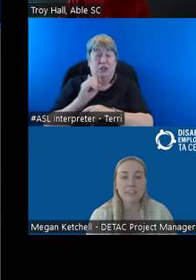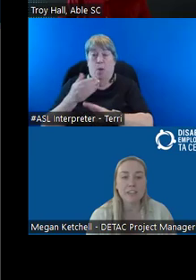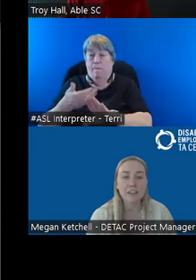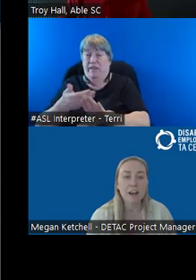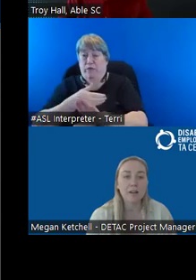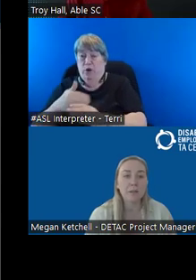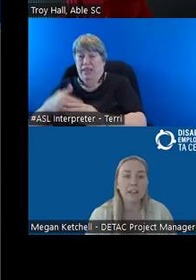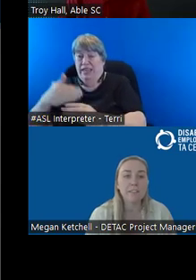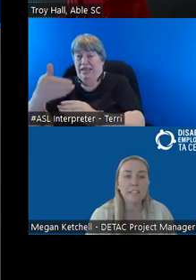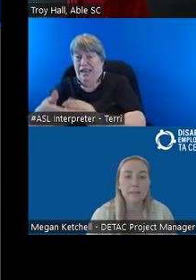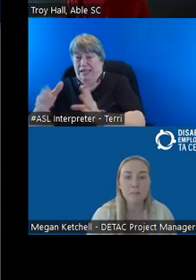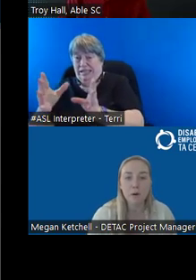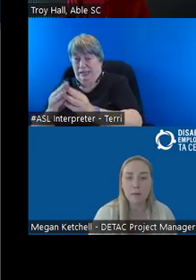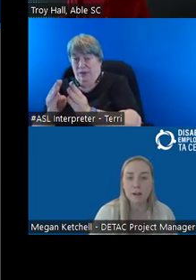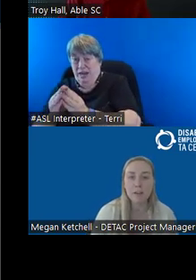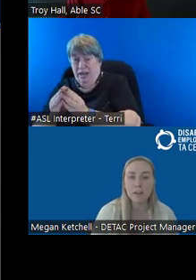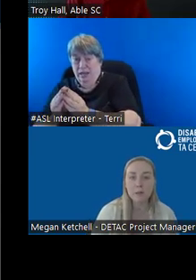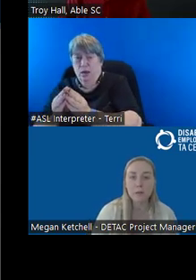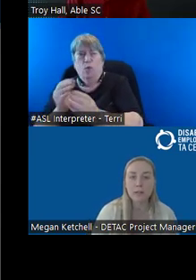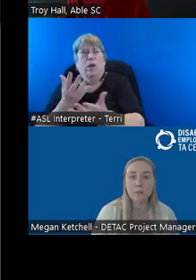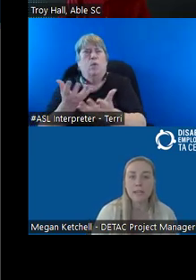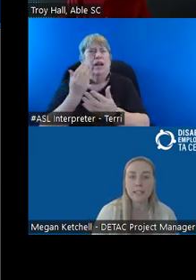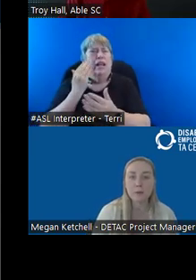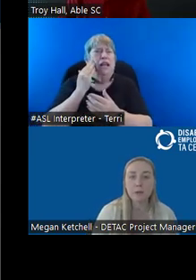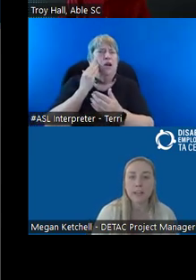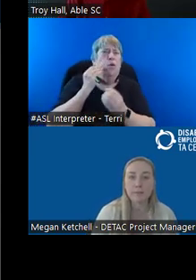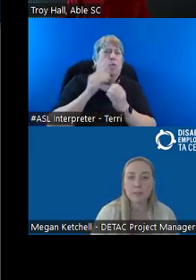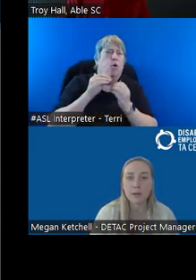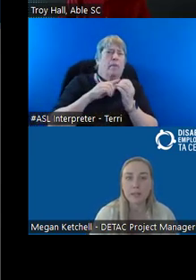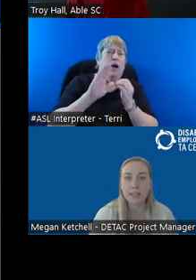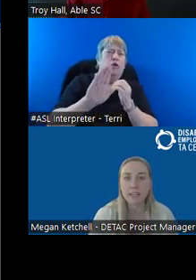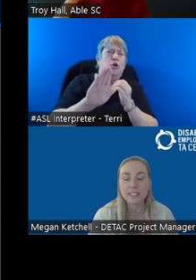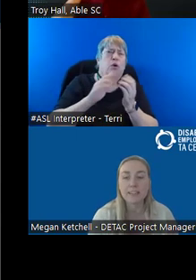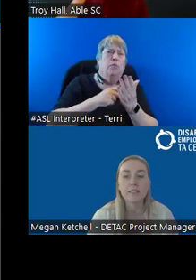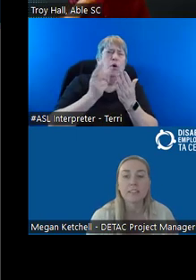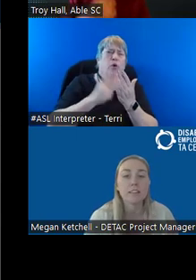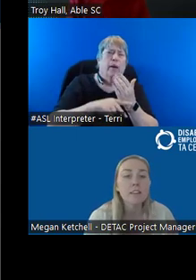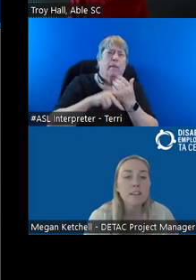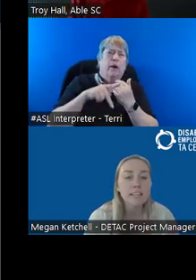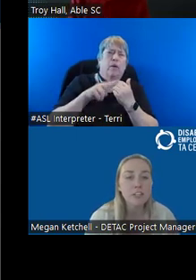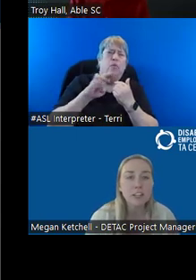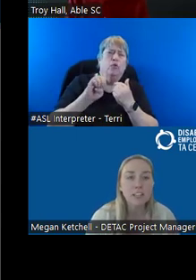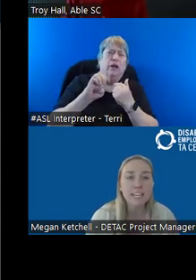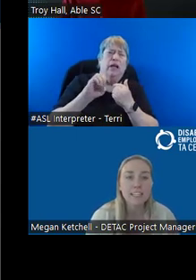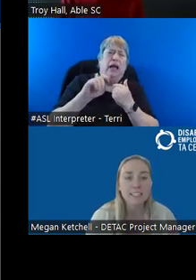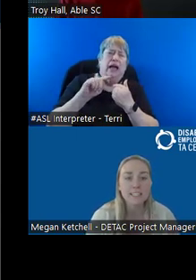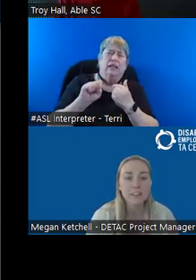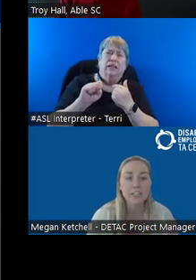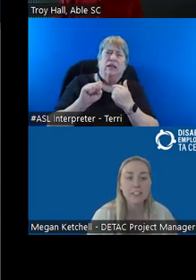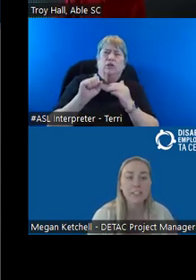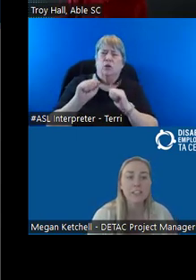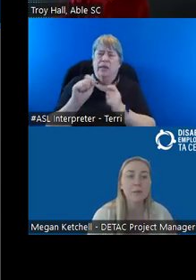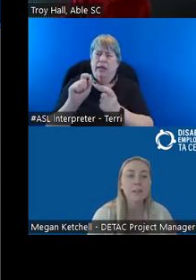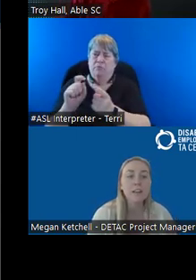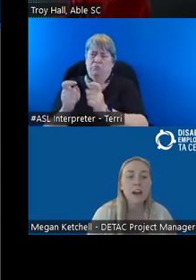next session, we'd love to hear more about your pre-ETS program so that we can kind of tailor the session content and